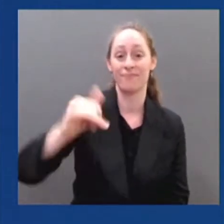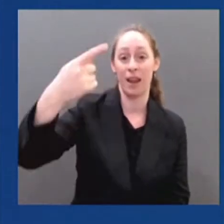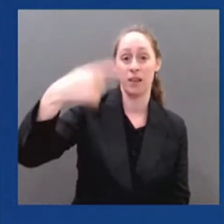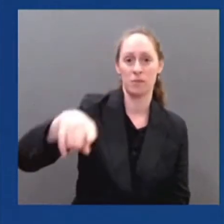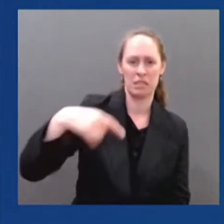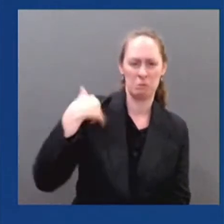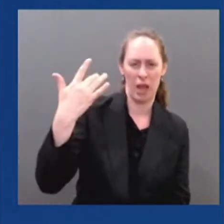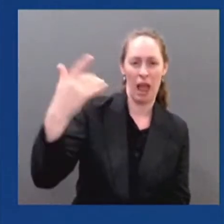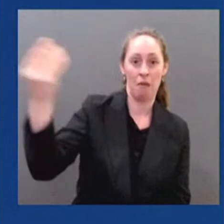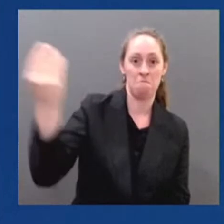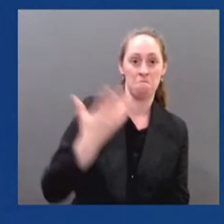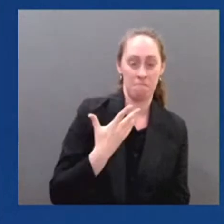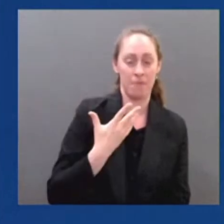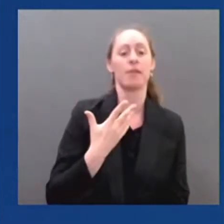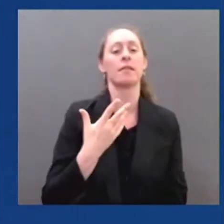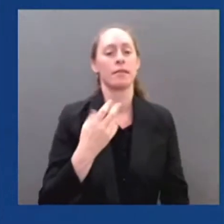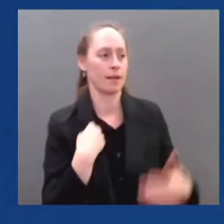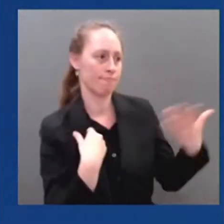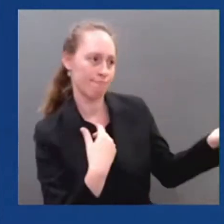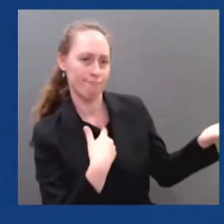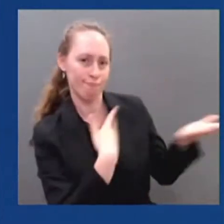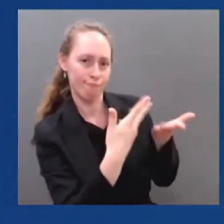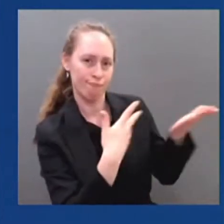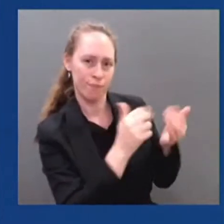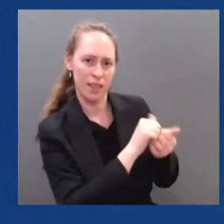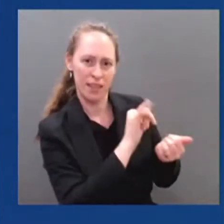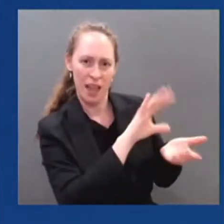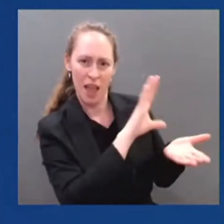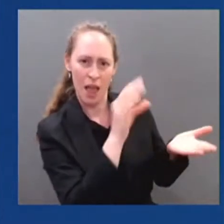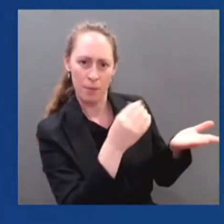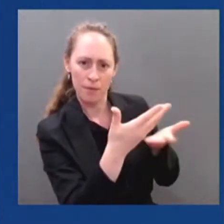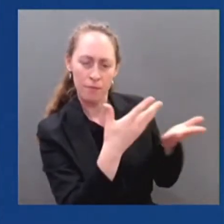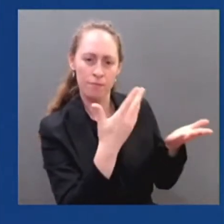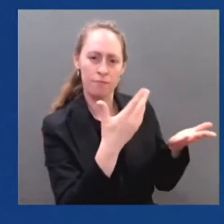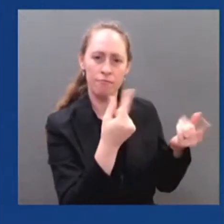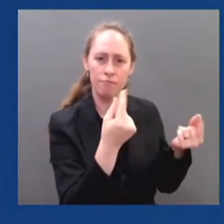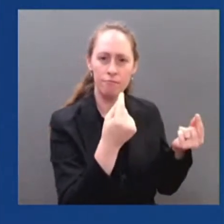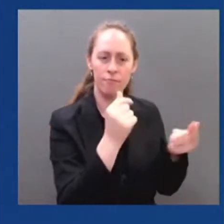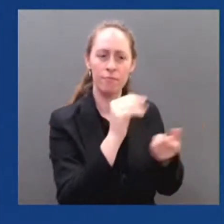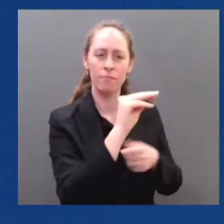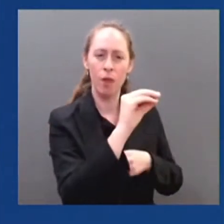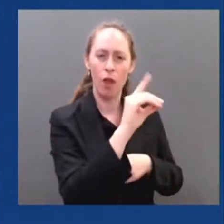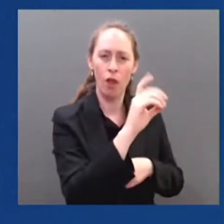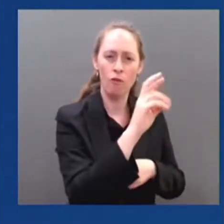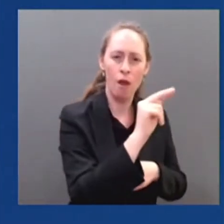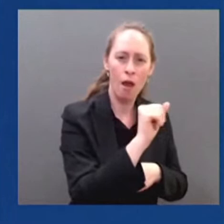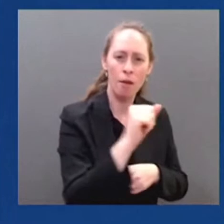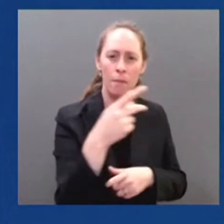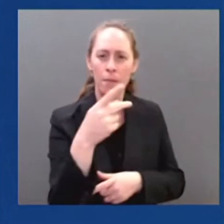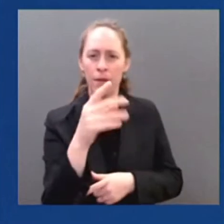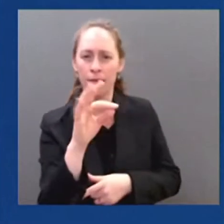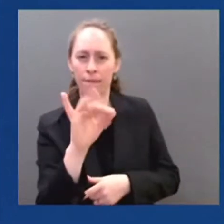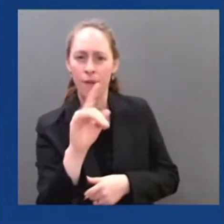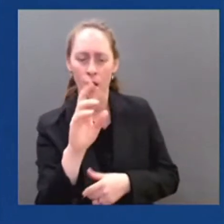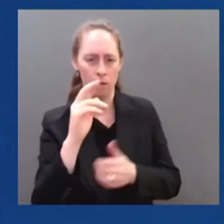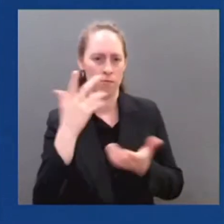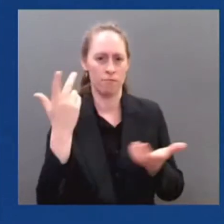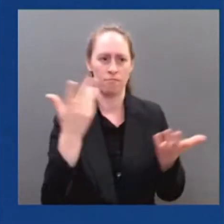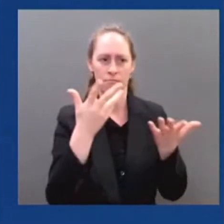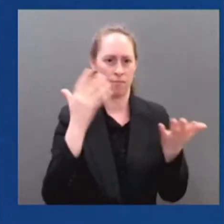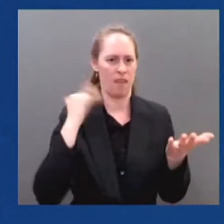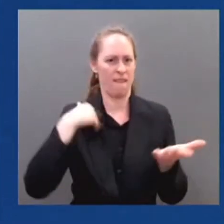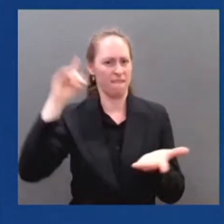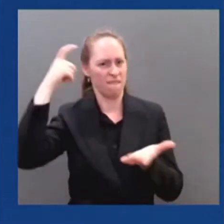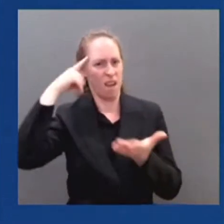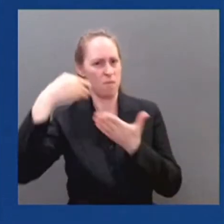with Moderna and Pfizer. With the resources that we've been able to pull together, cobble together for vaccines for the fall. It's very